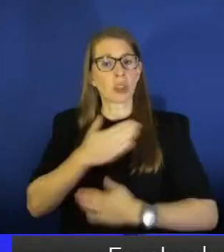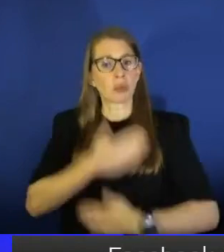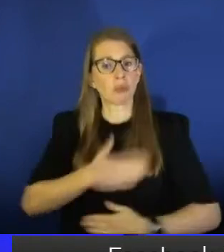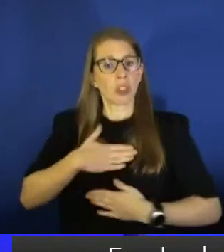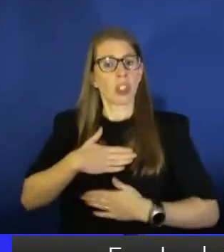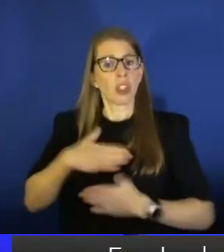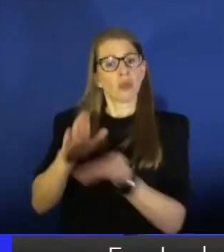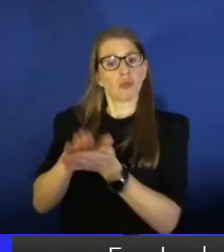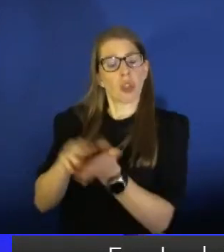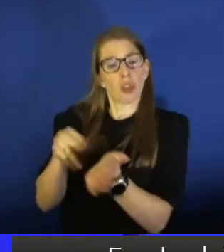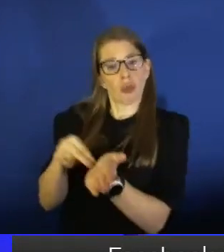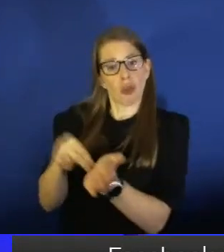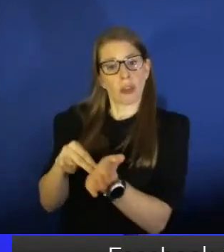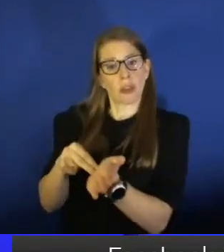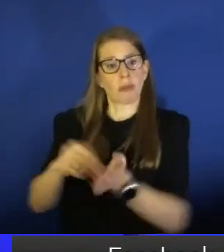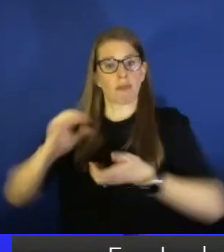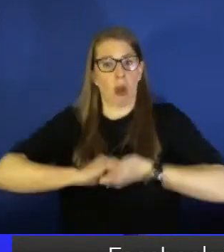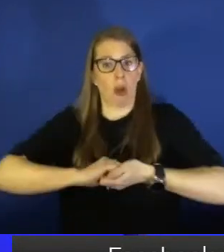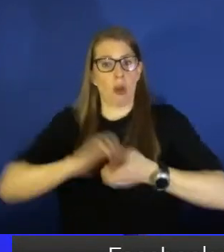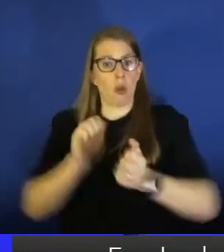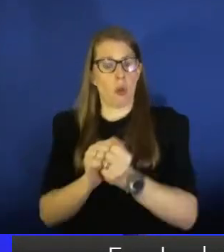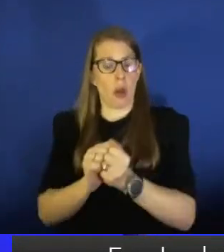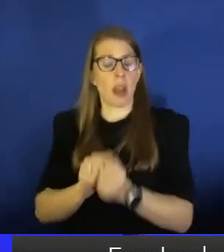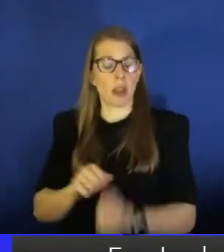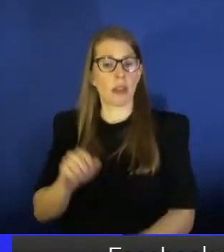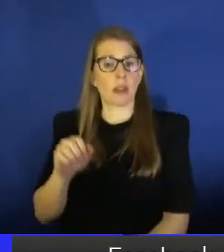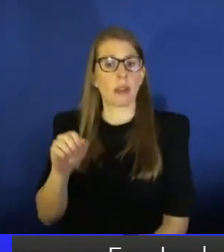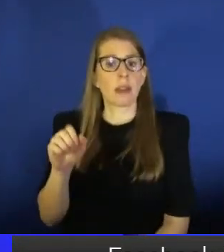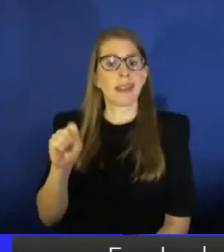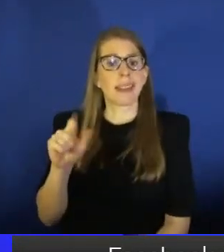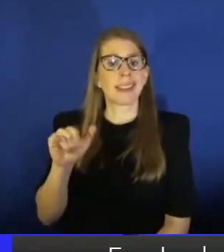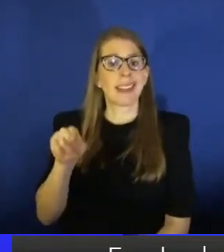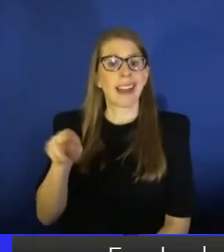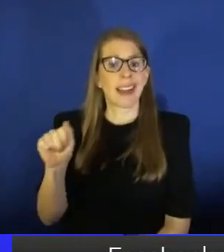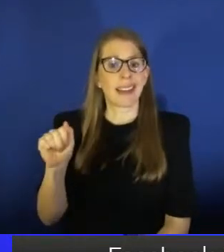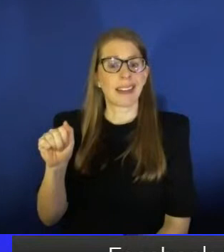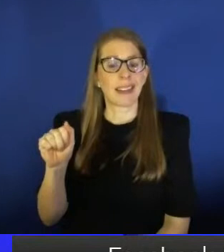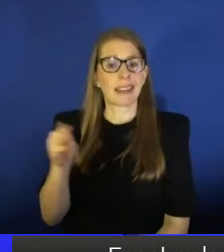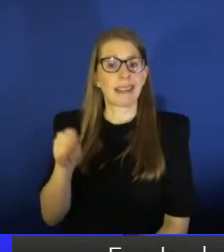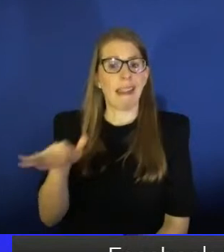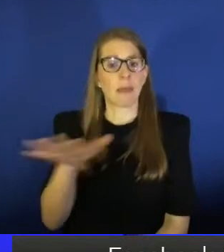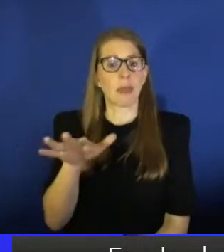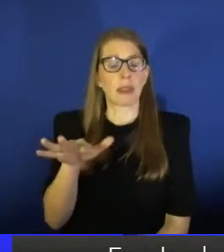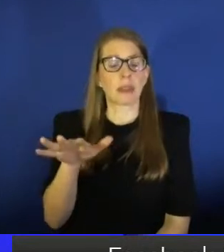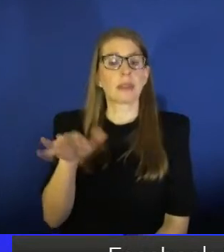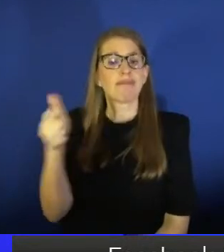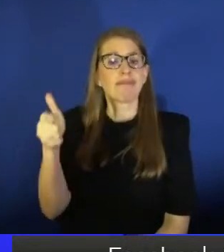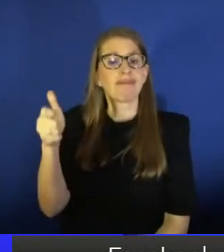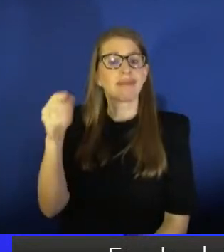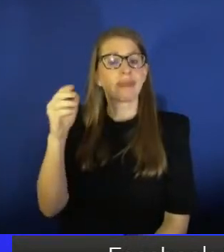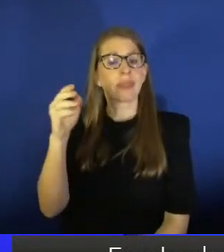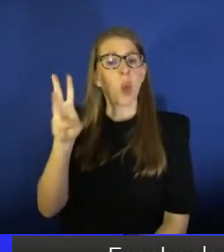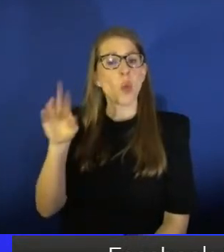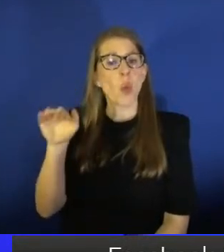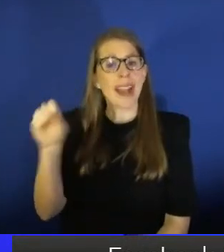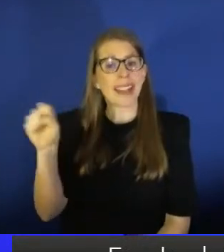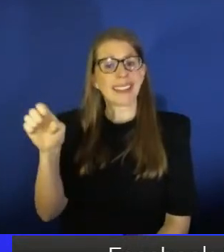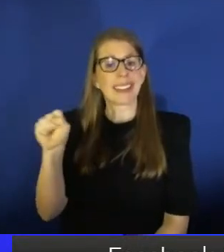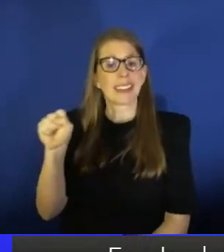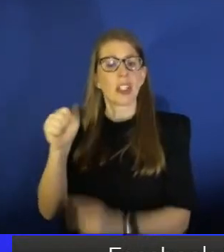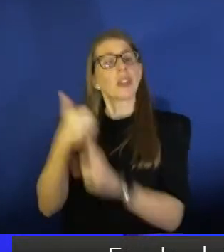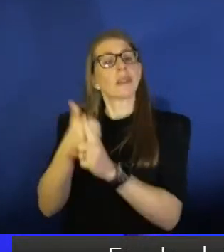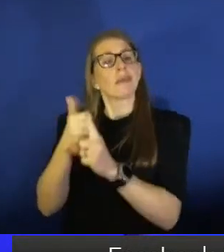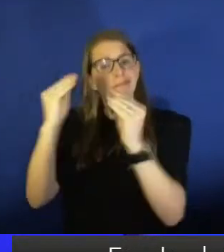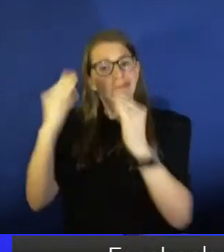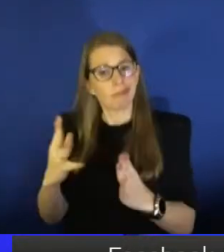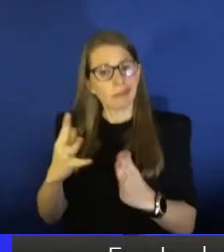on our Salina campus. Dr. Karen Weis being part of the faculty there, the Hartley Endowed Professor for Rural Health